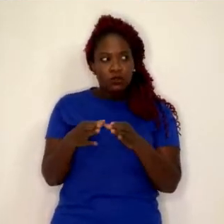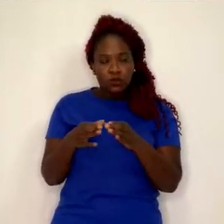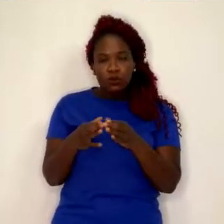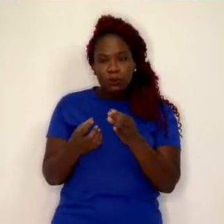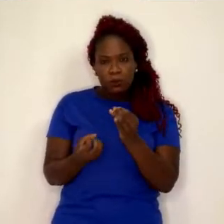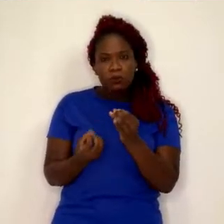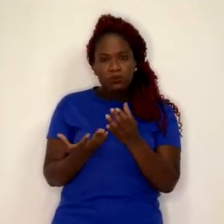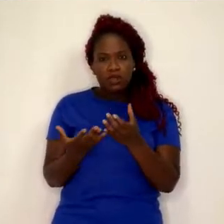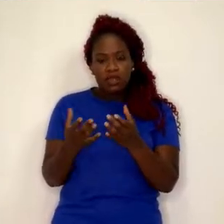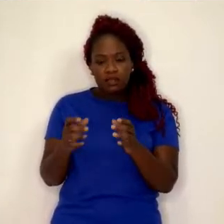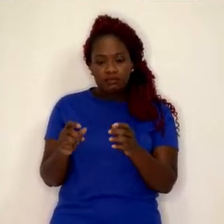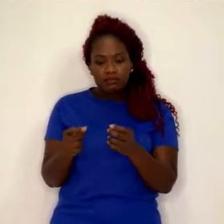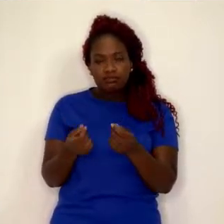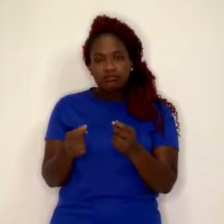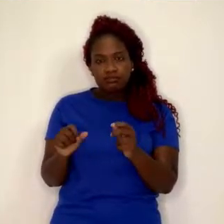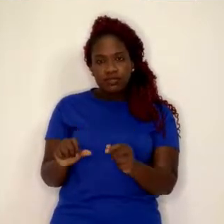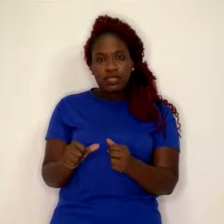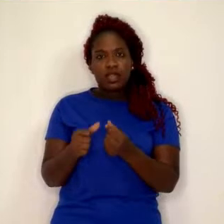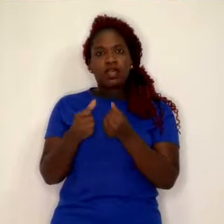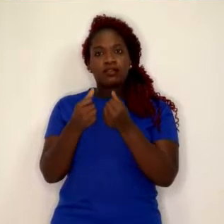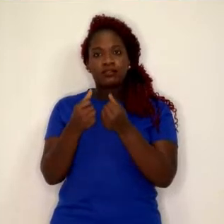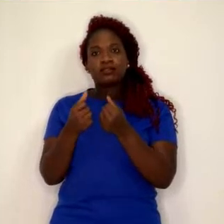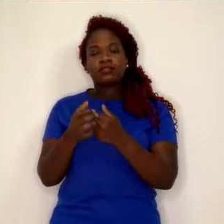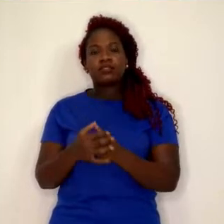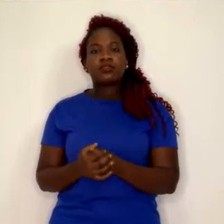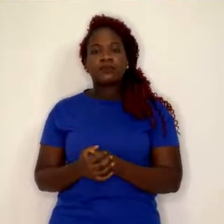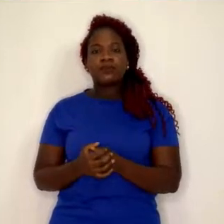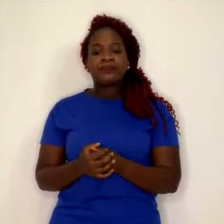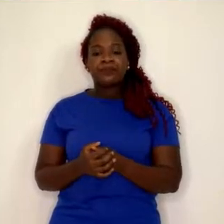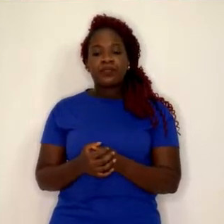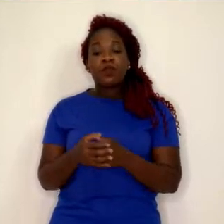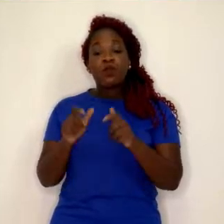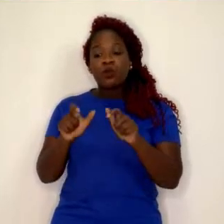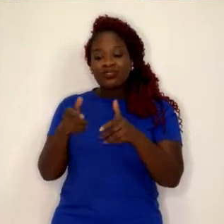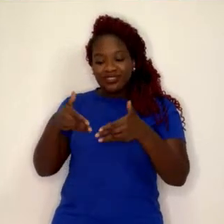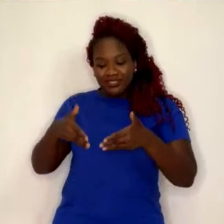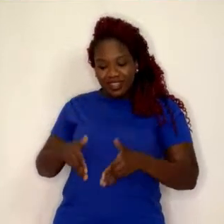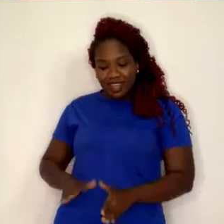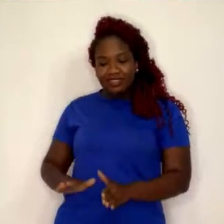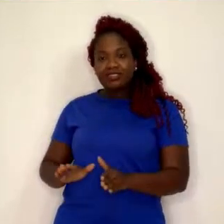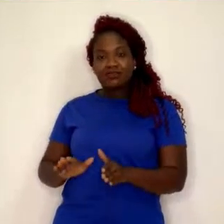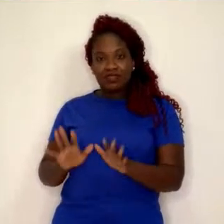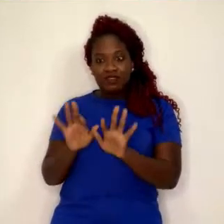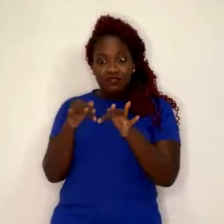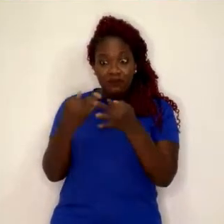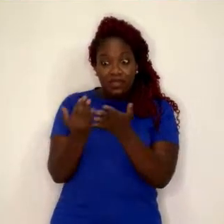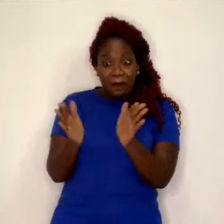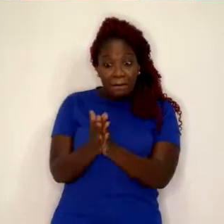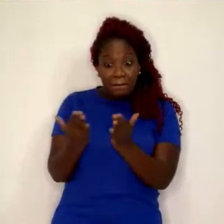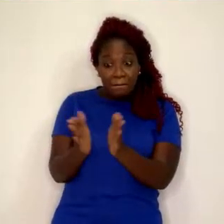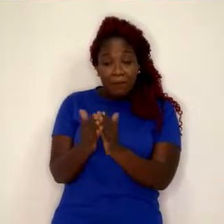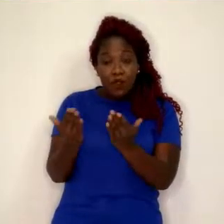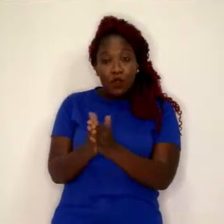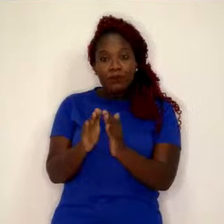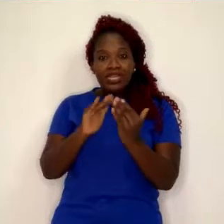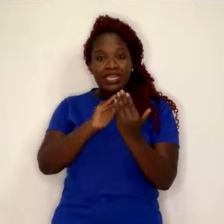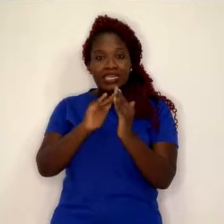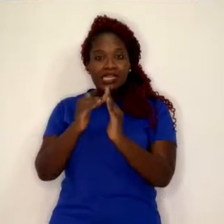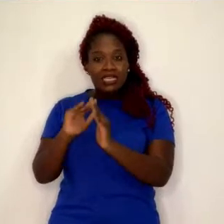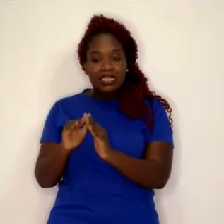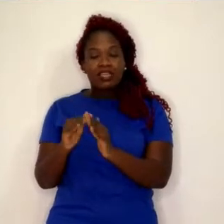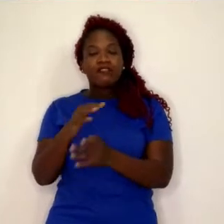class, but because he has not denied condition of where he came